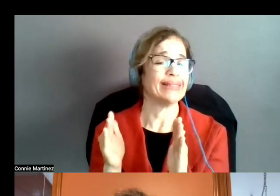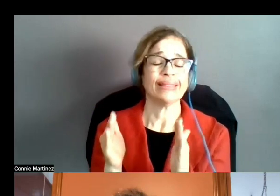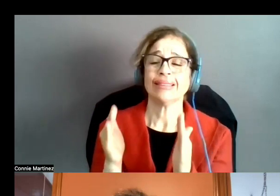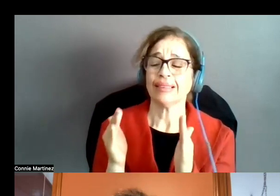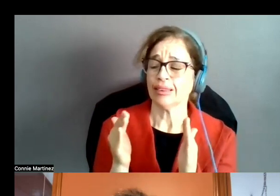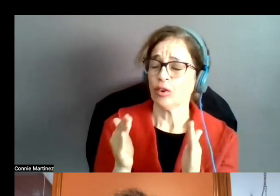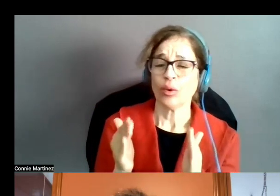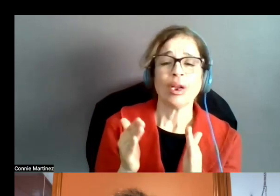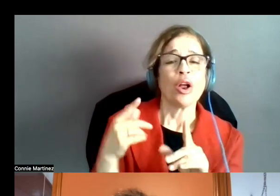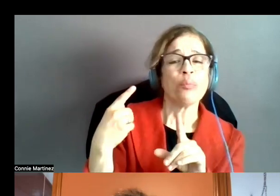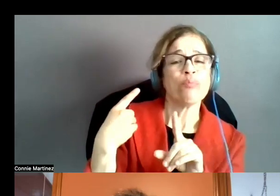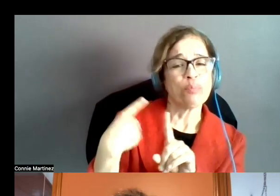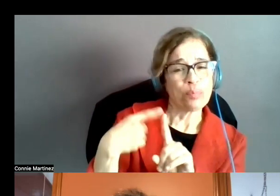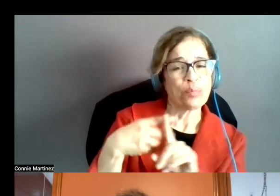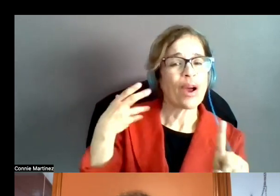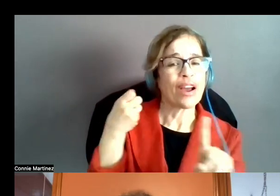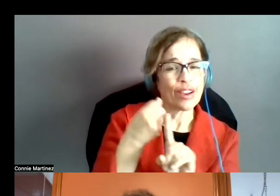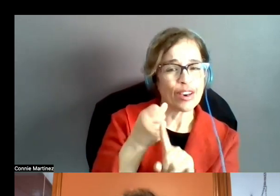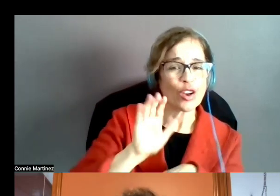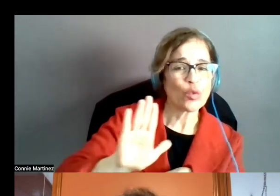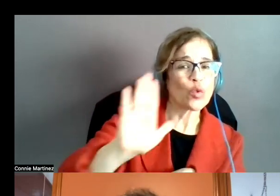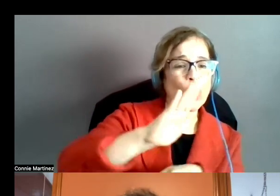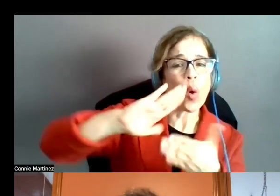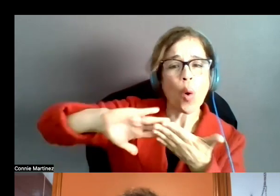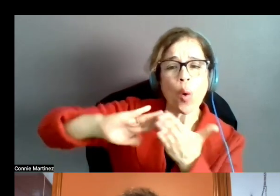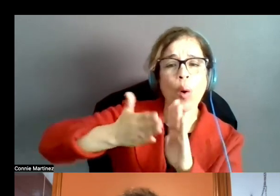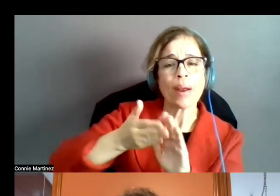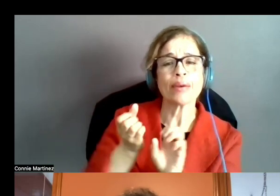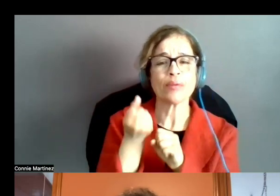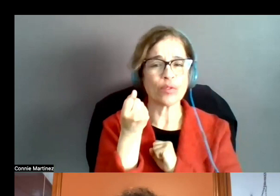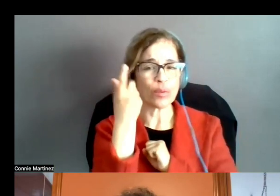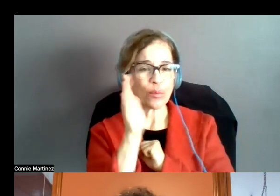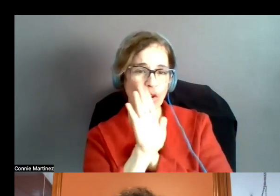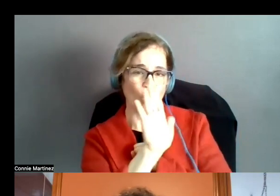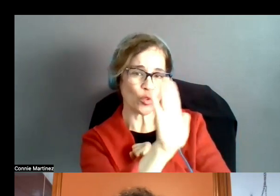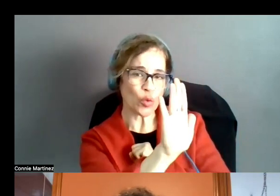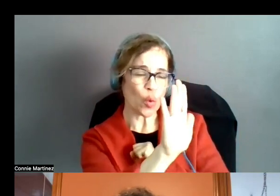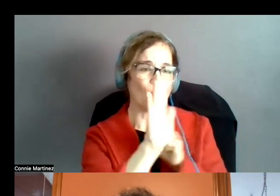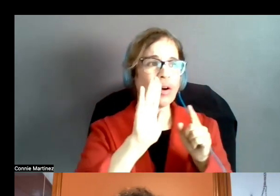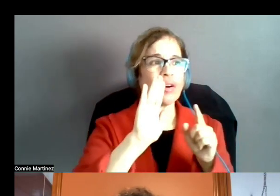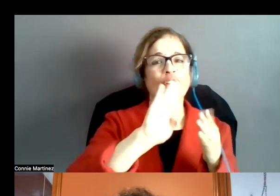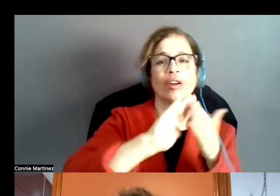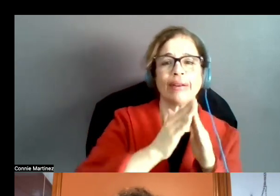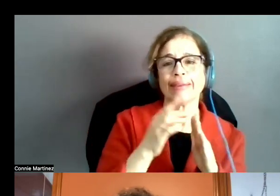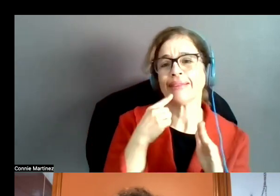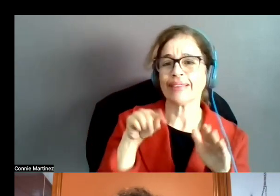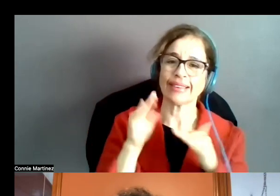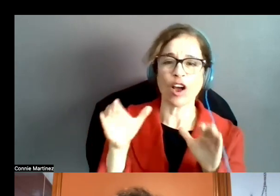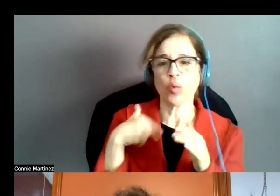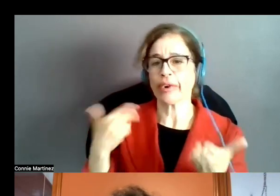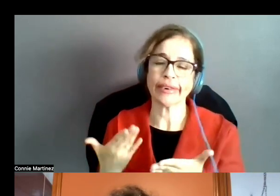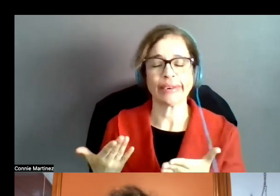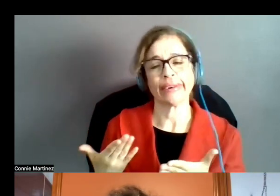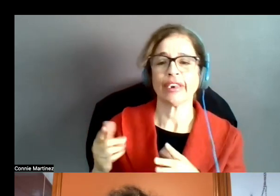to positively impact your community that makes sense to your community, instead of saying like, this is how we do it here and this